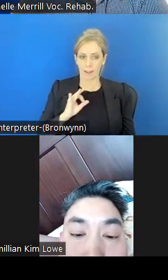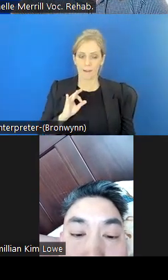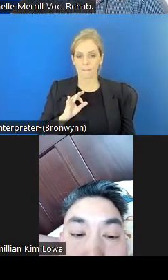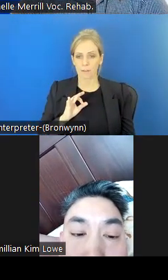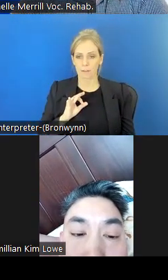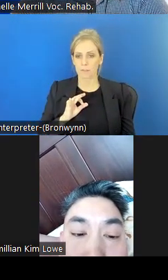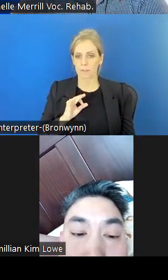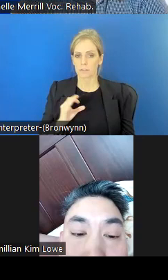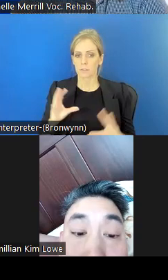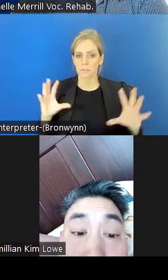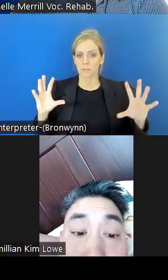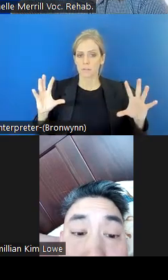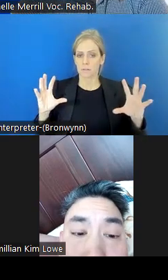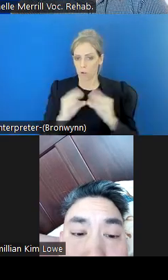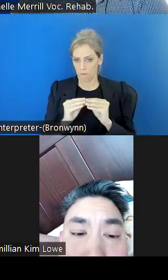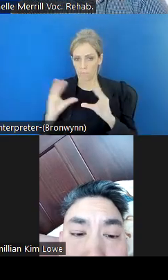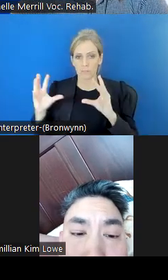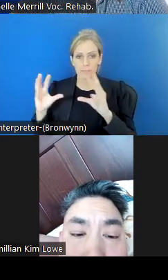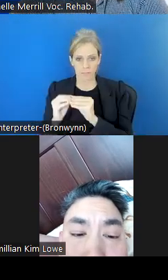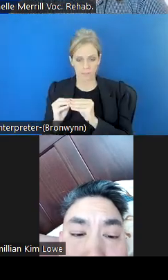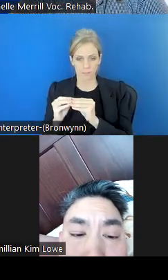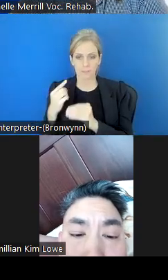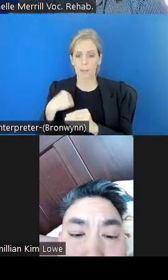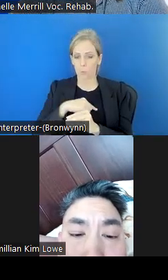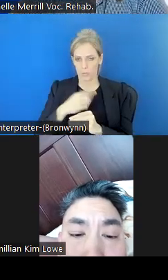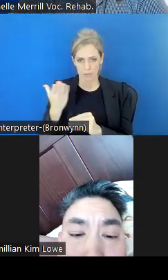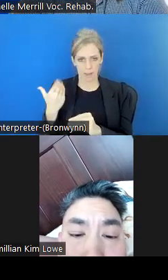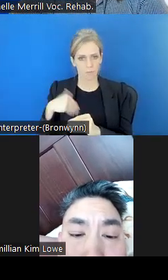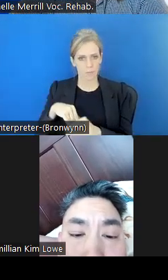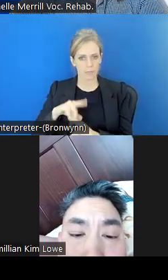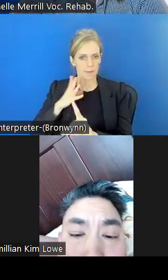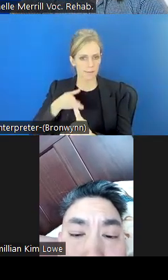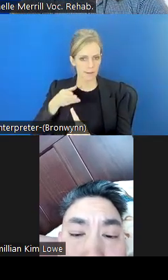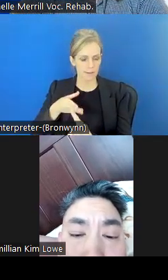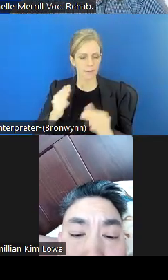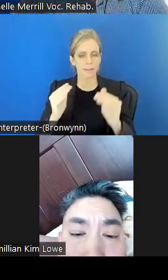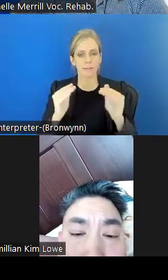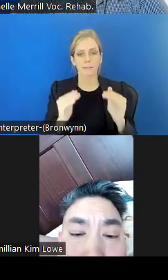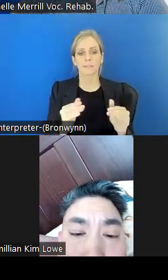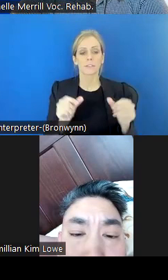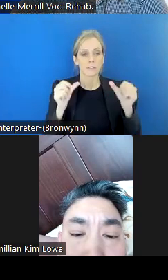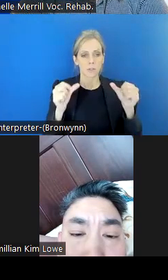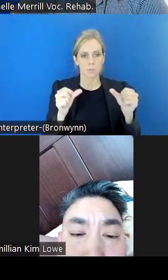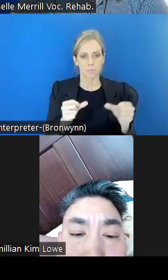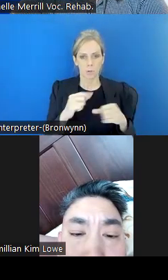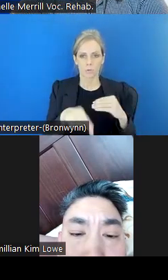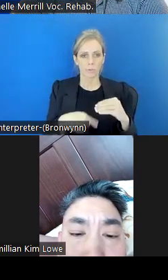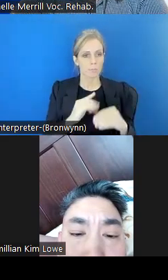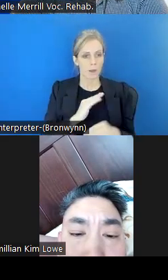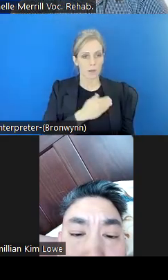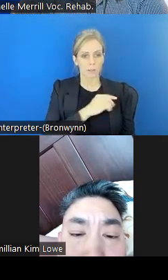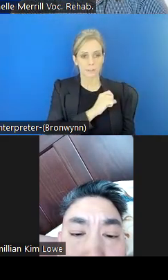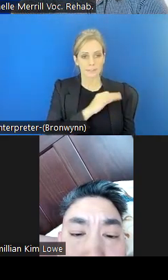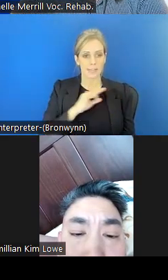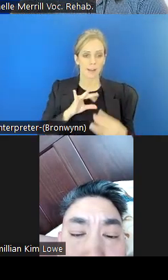Conferences that we have been attending, some posts that we've done about our staff, about our low vision